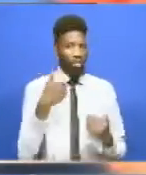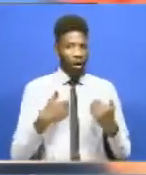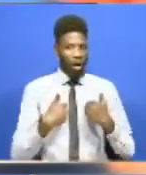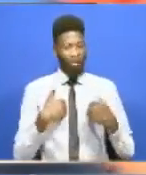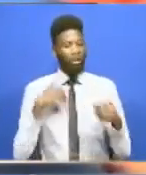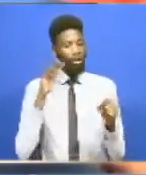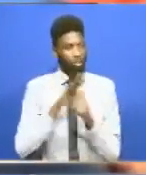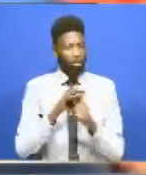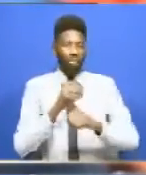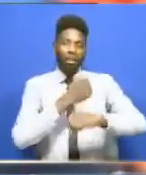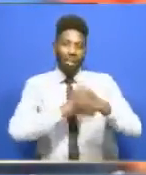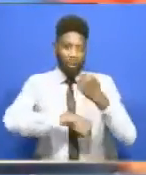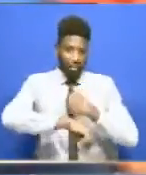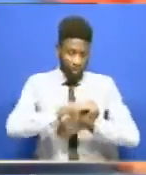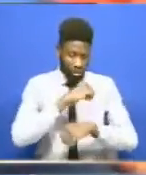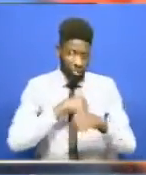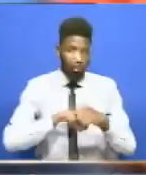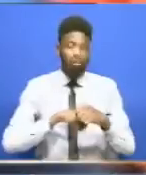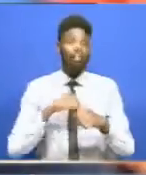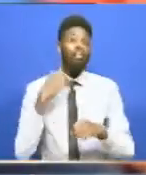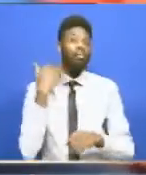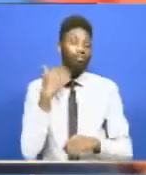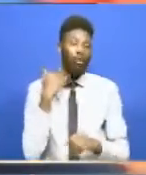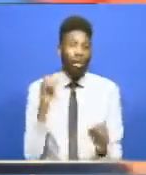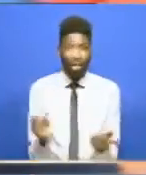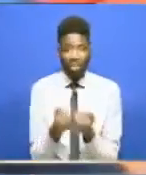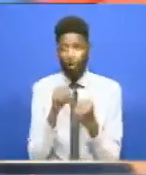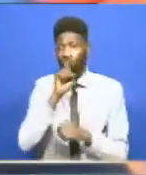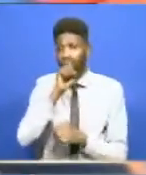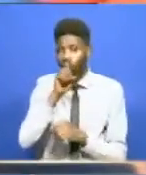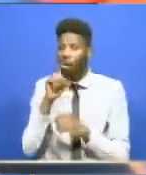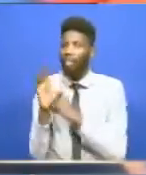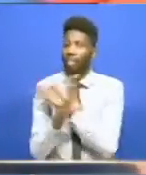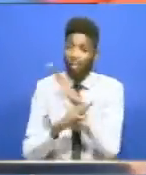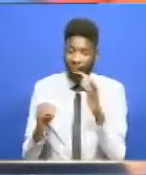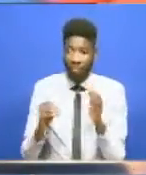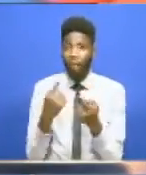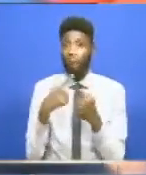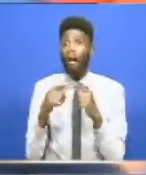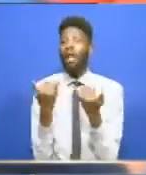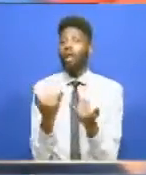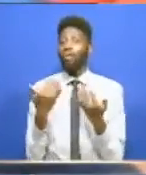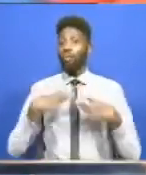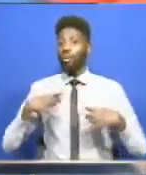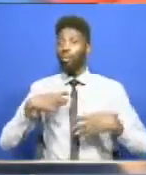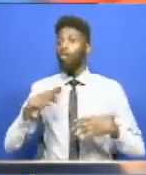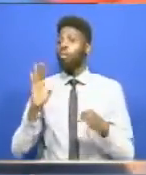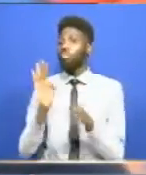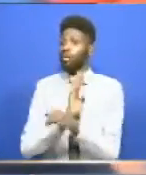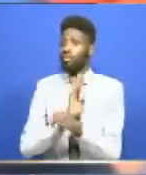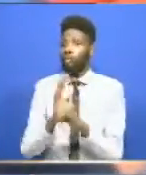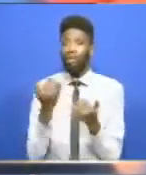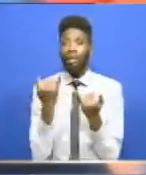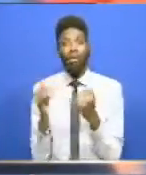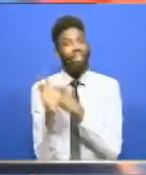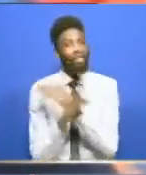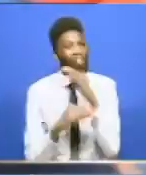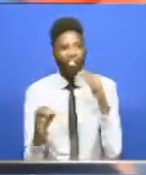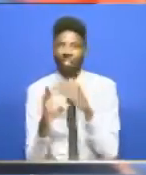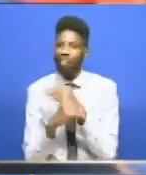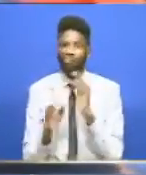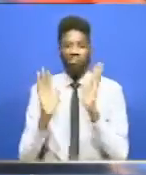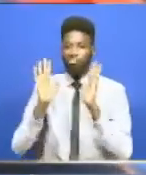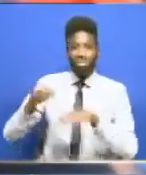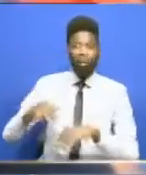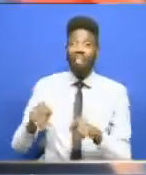kama kuiba kuku za wenyewe. But sasa hivi watu wako busy, hakuna kuibaiba. Watu wengi wameacha kukunywa pombe.